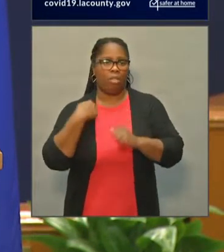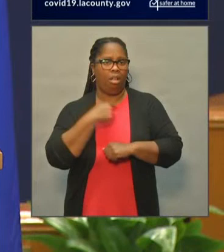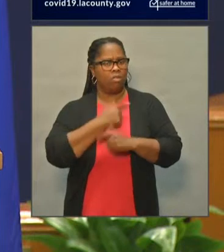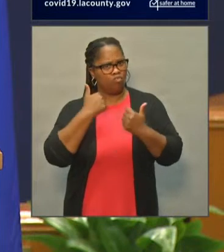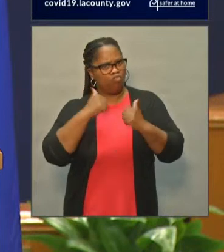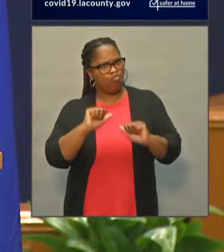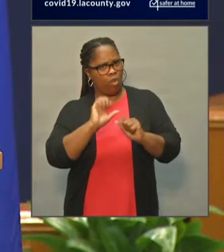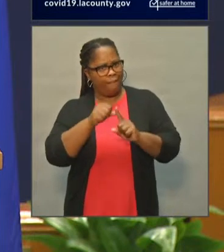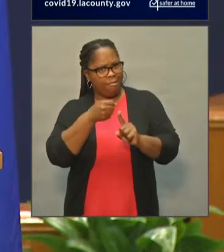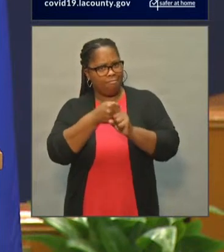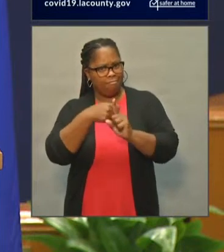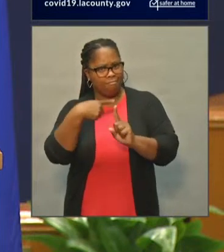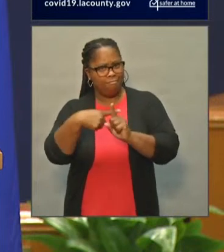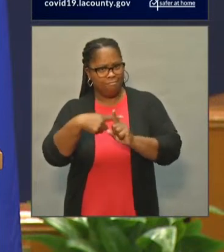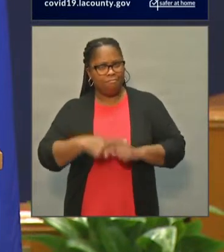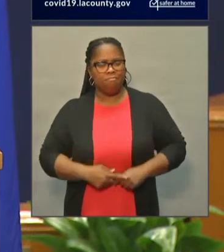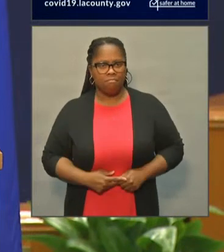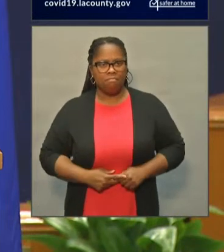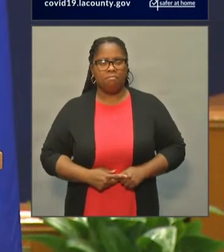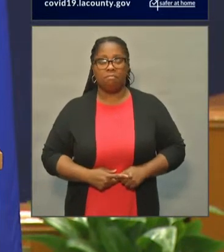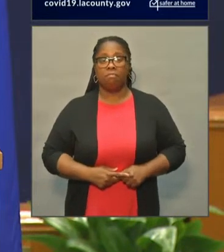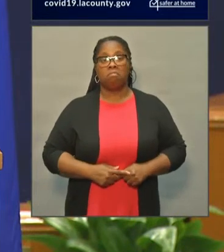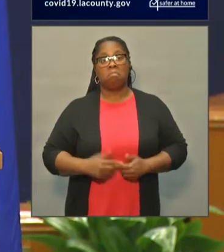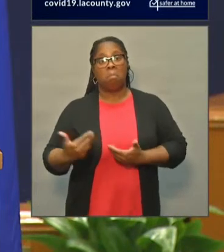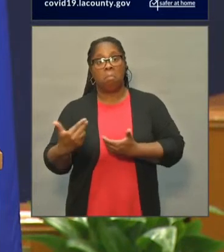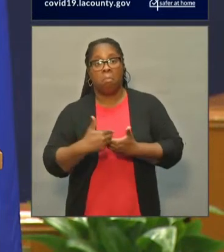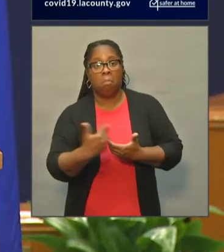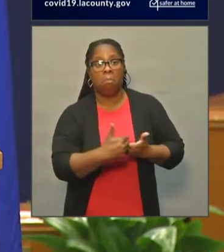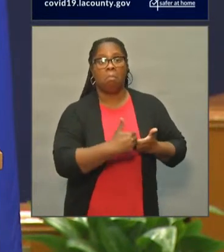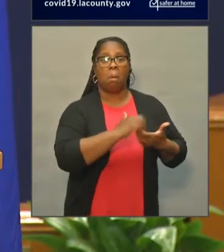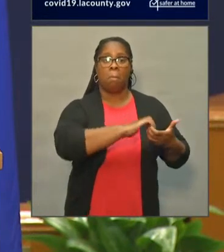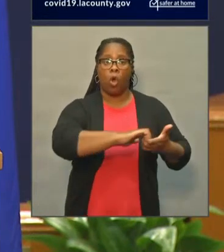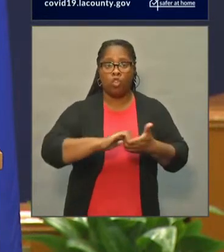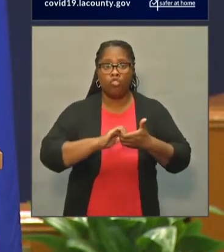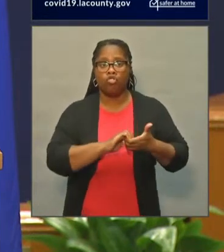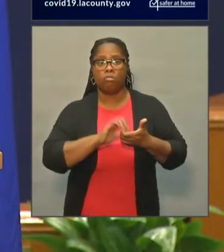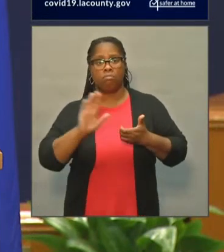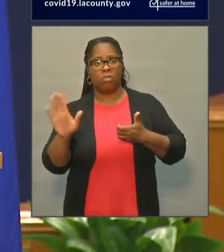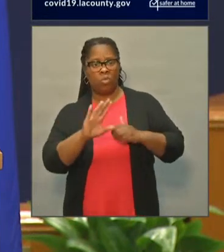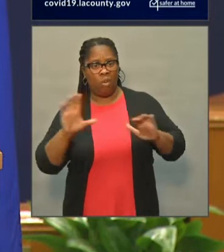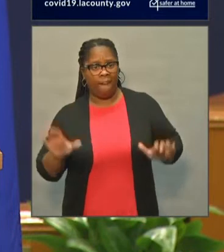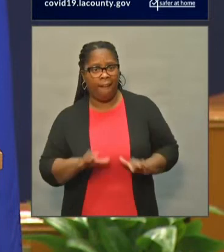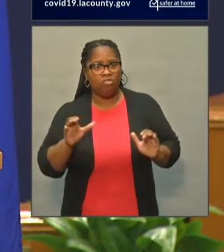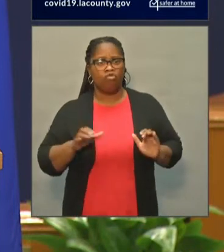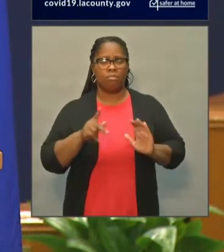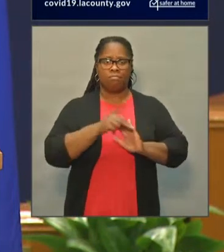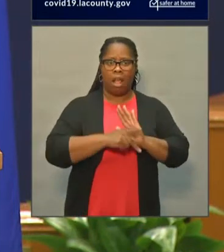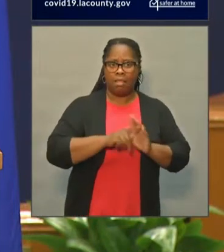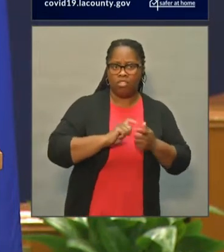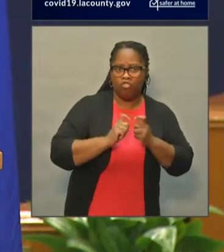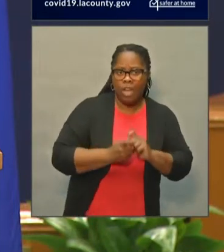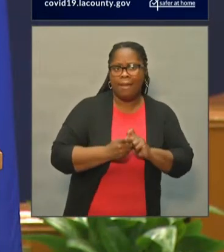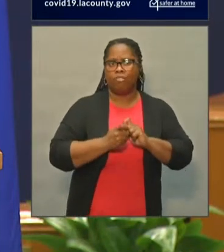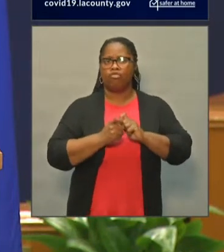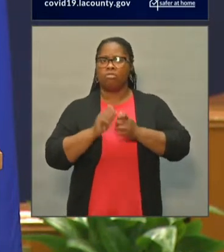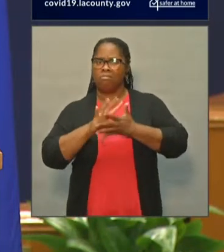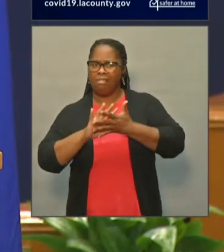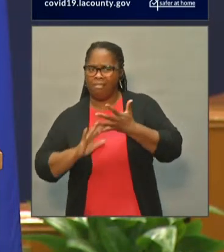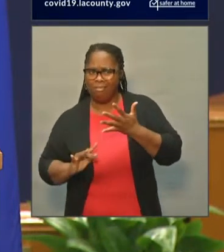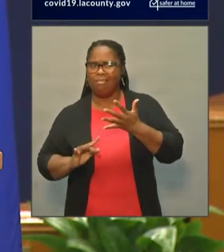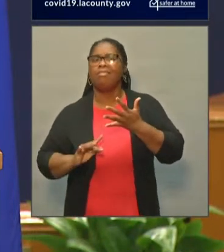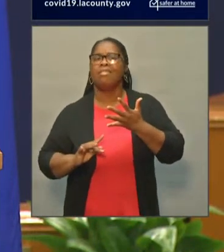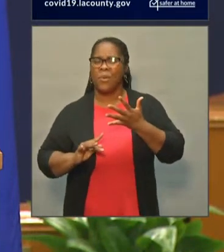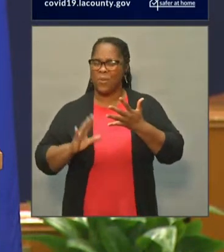difference. These partnerships and all of your thoughtful actions and the changes in policies that are being taken will make